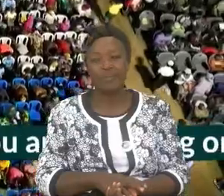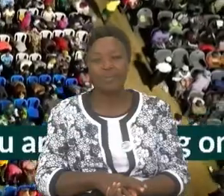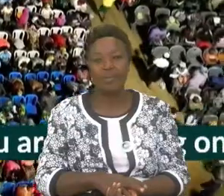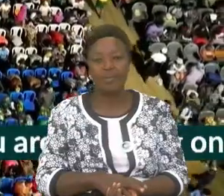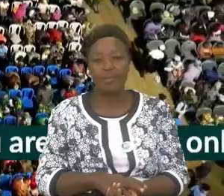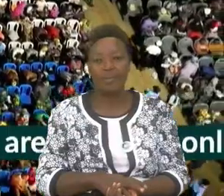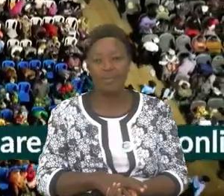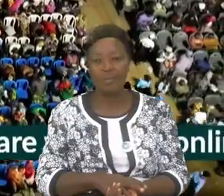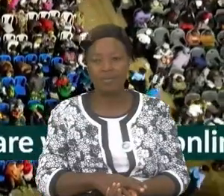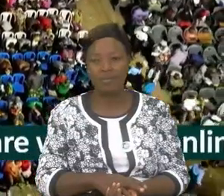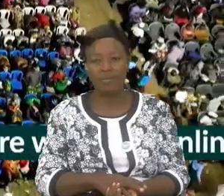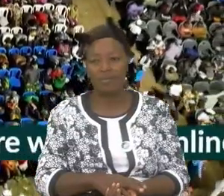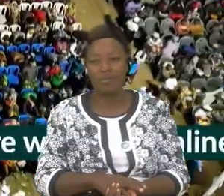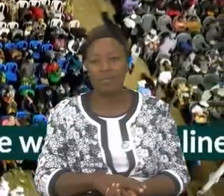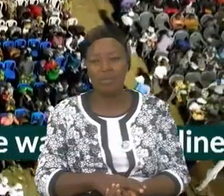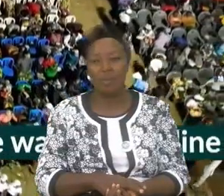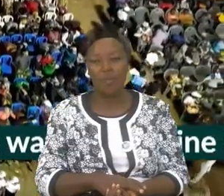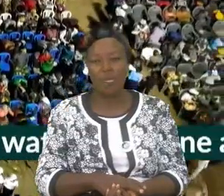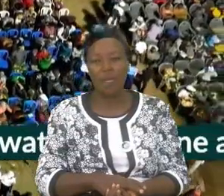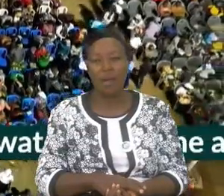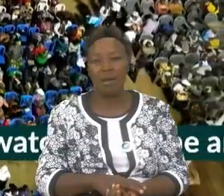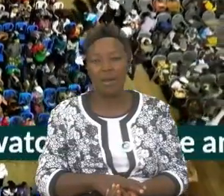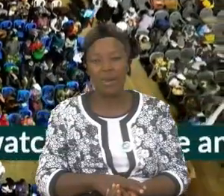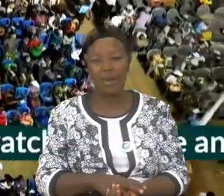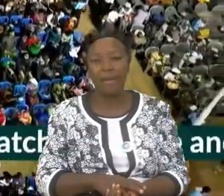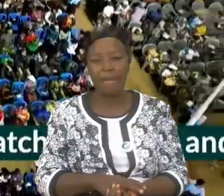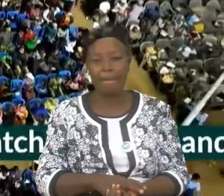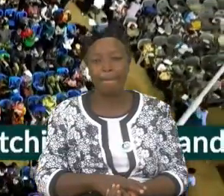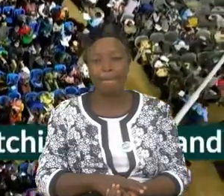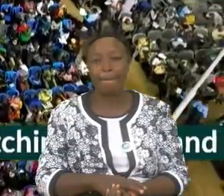side. Please attend to them.